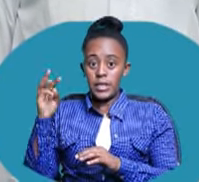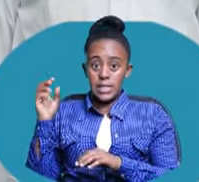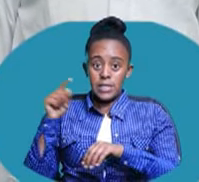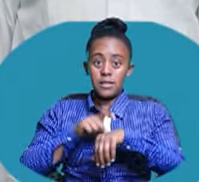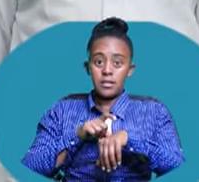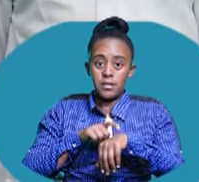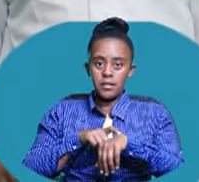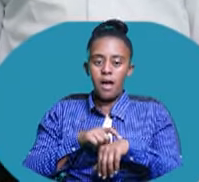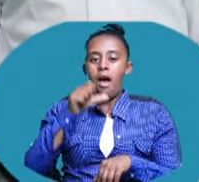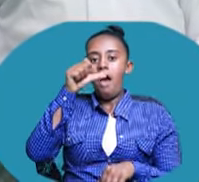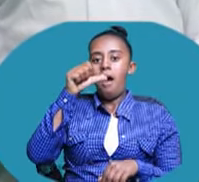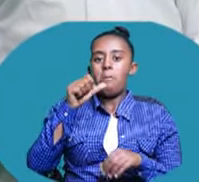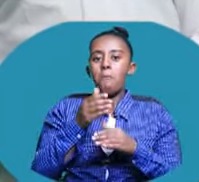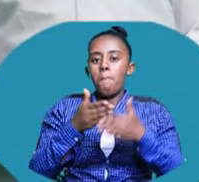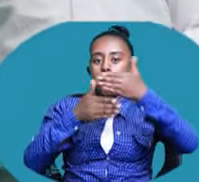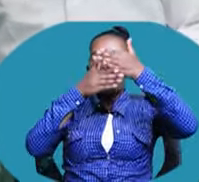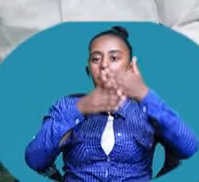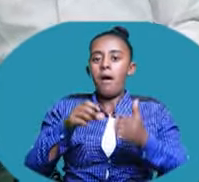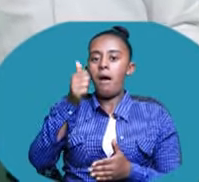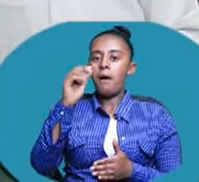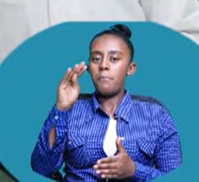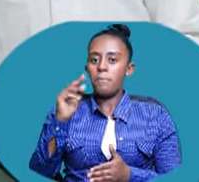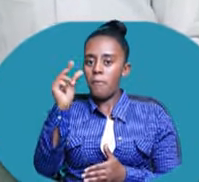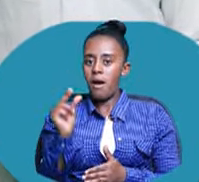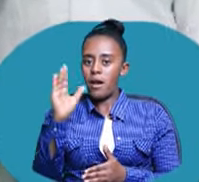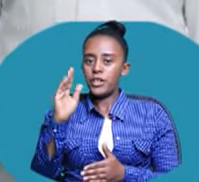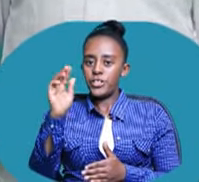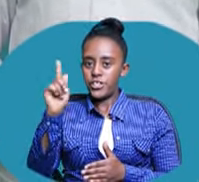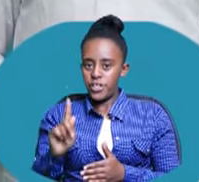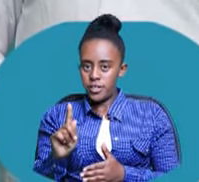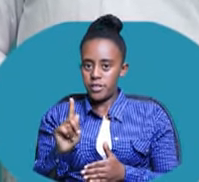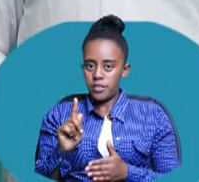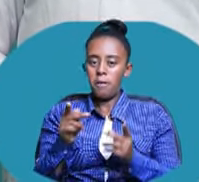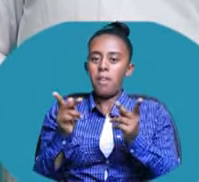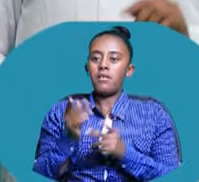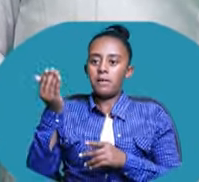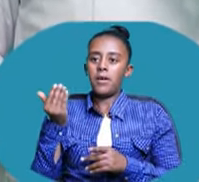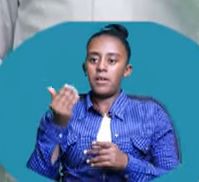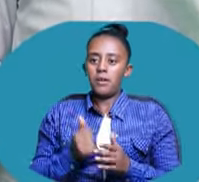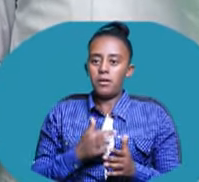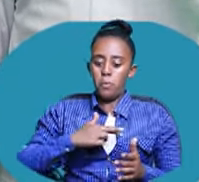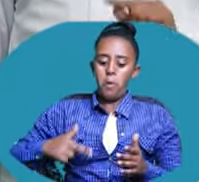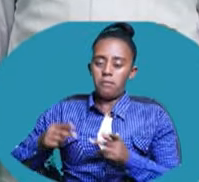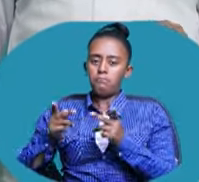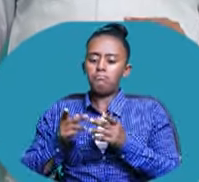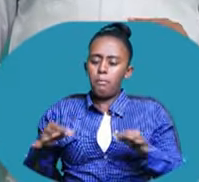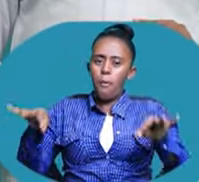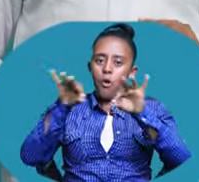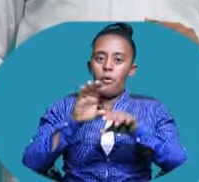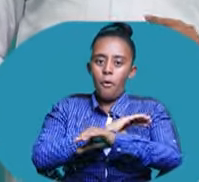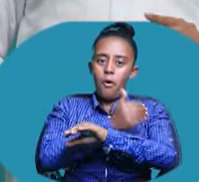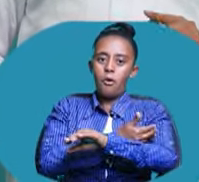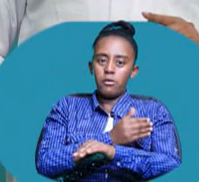built Ambagishan. Ambagishan was a royal prison place. It was important for